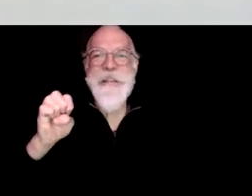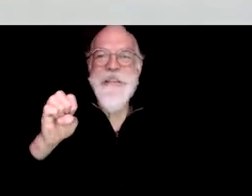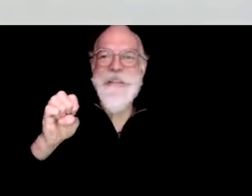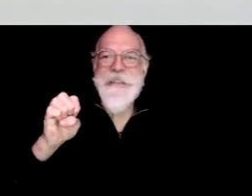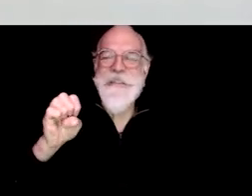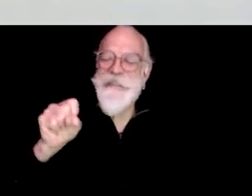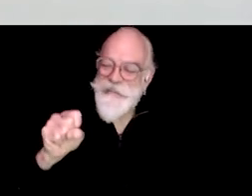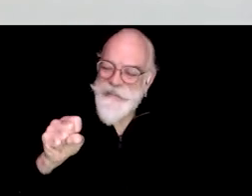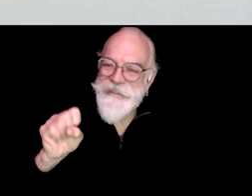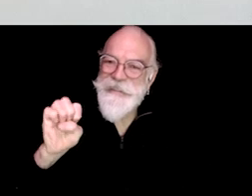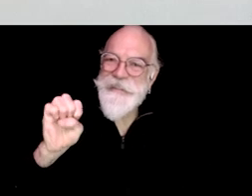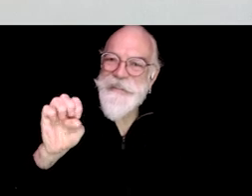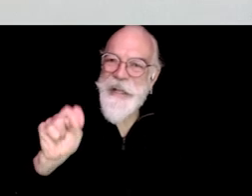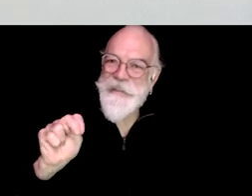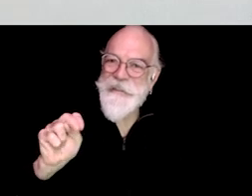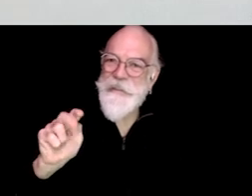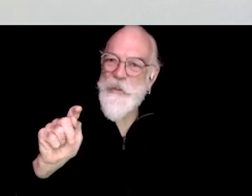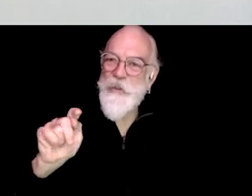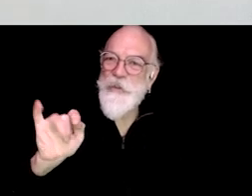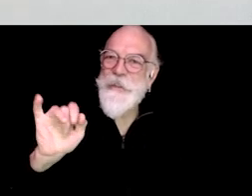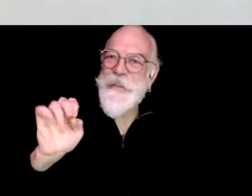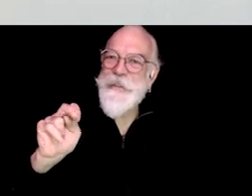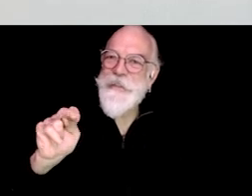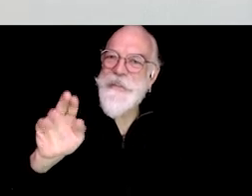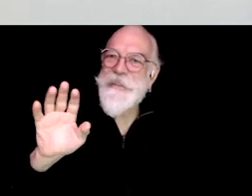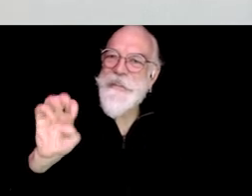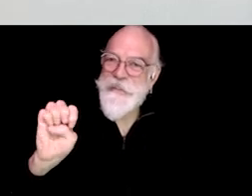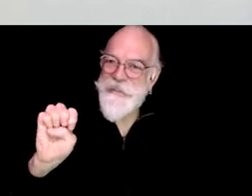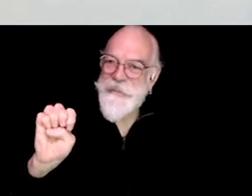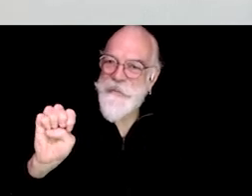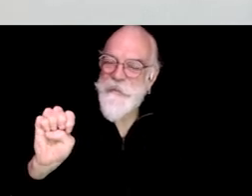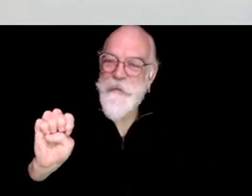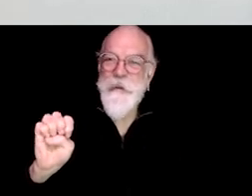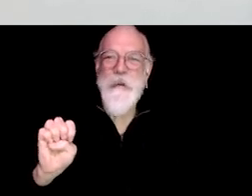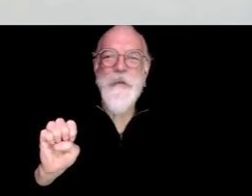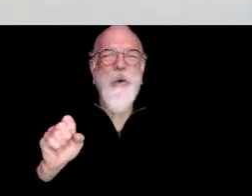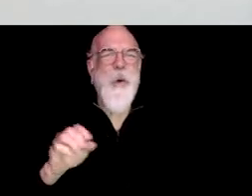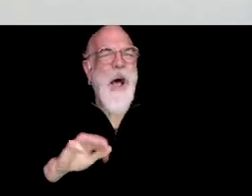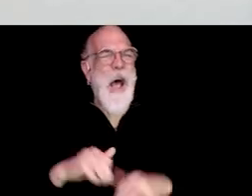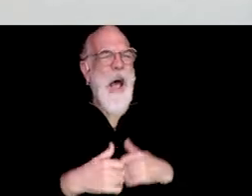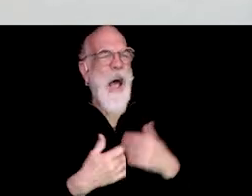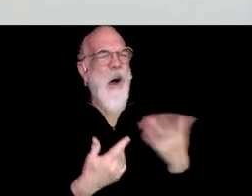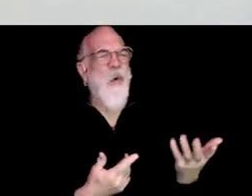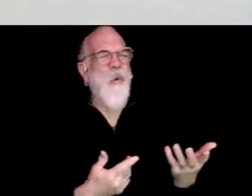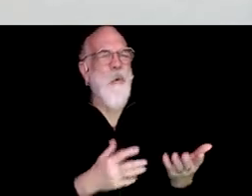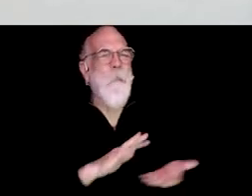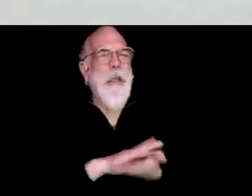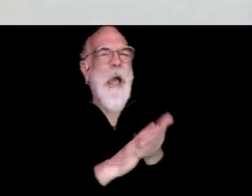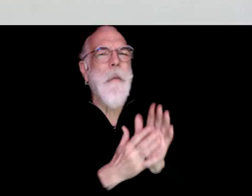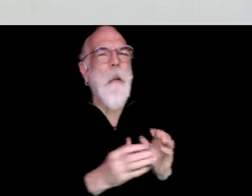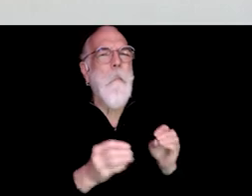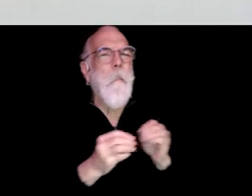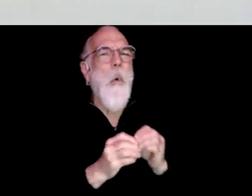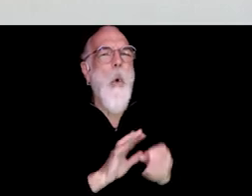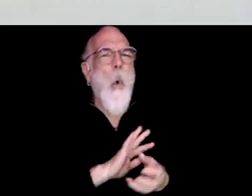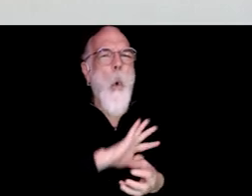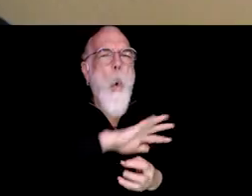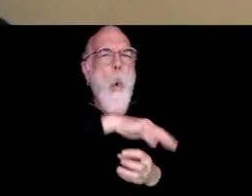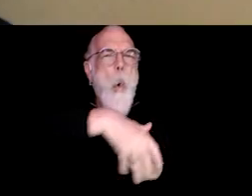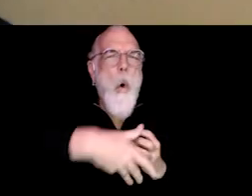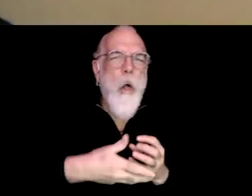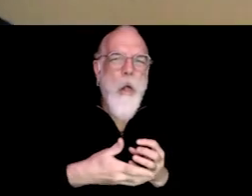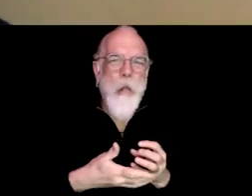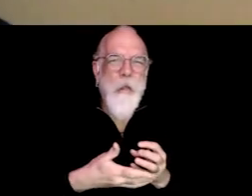Western science towards this wholeness that you talk about in Enchantments. I